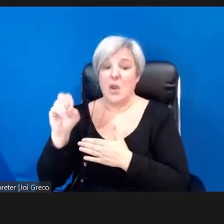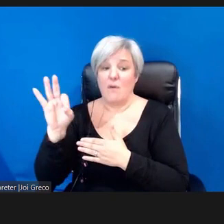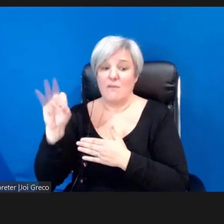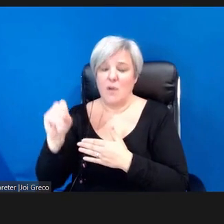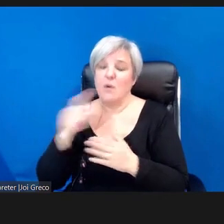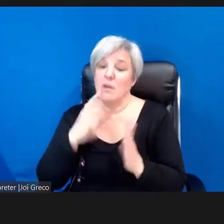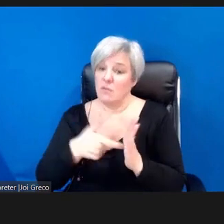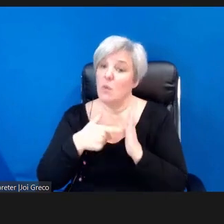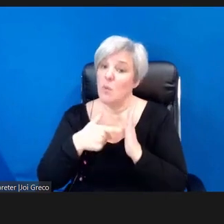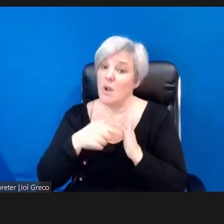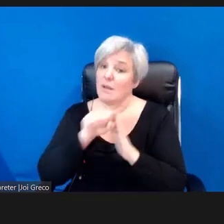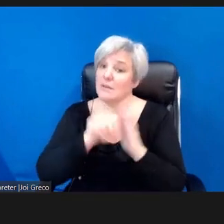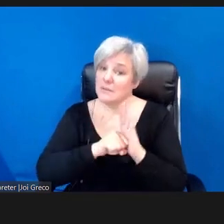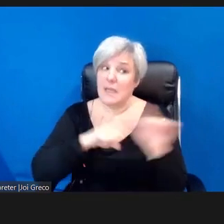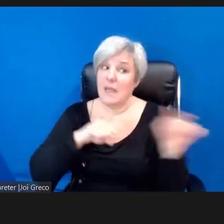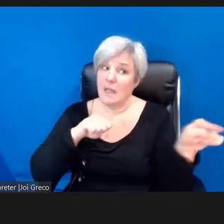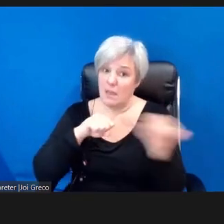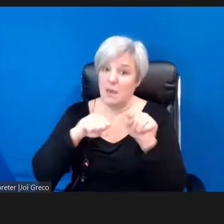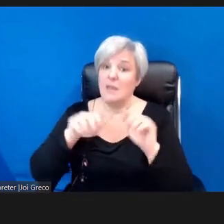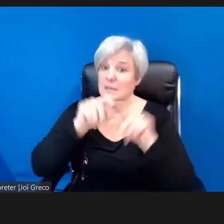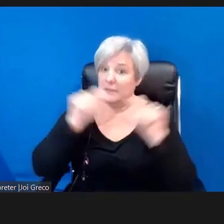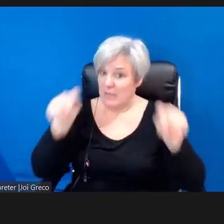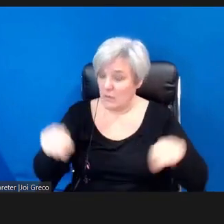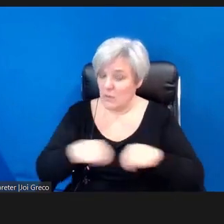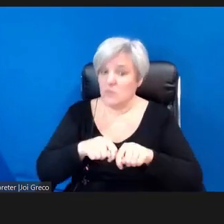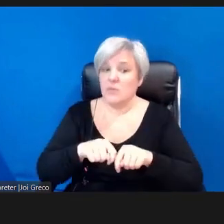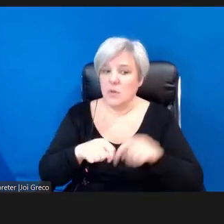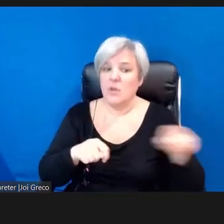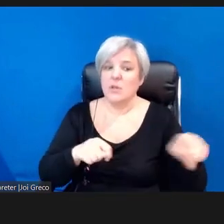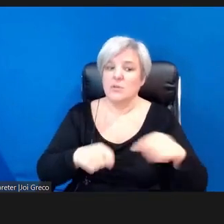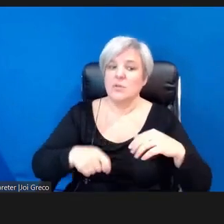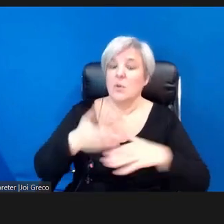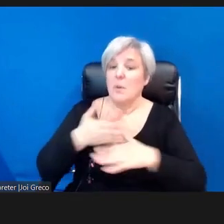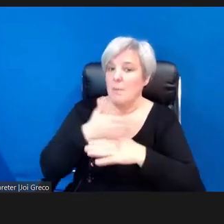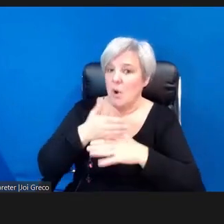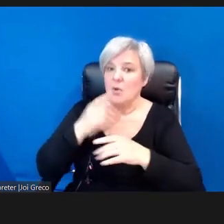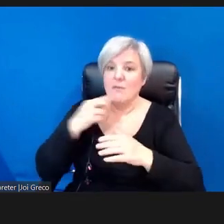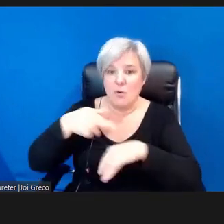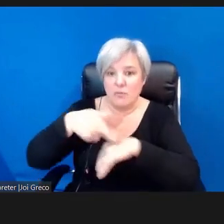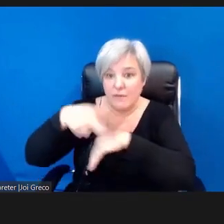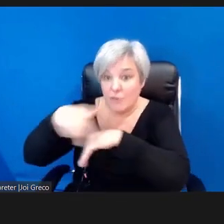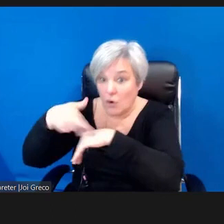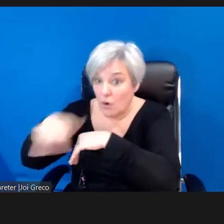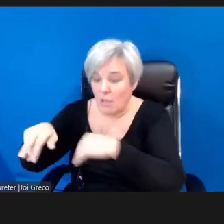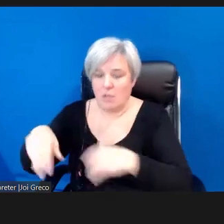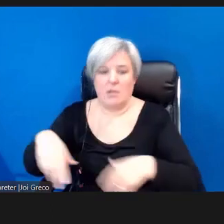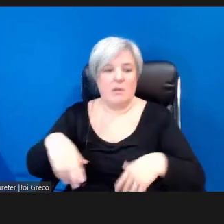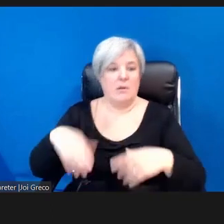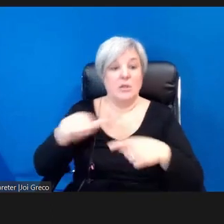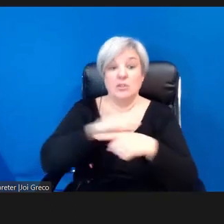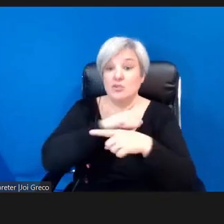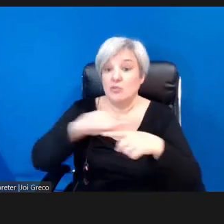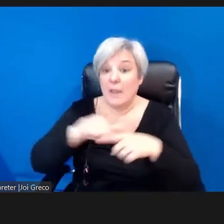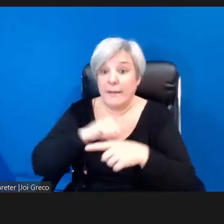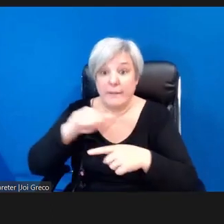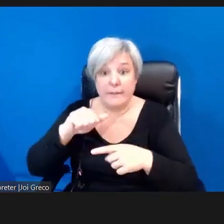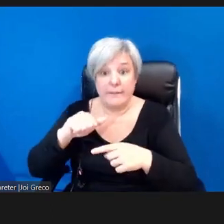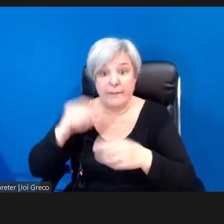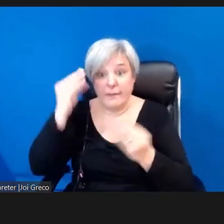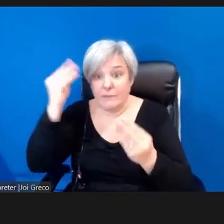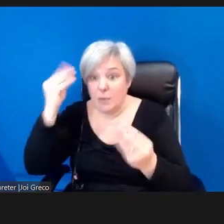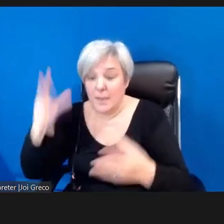it requires the state and territories to partner for referrals, training, and information sharing with a variety